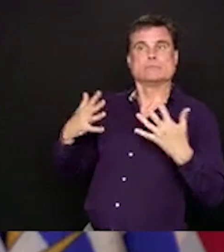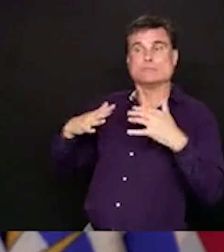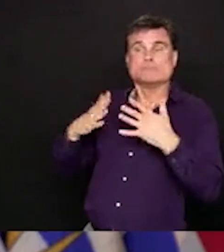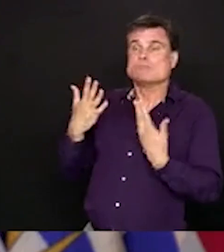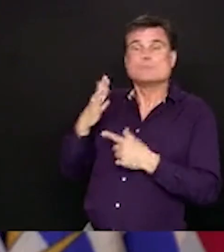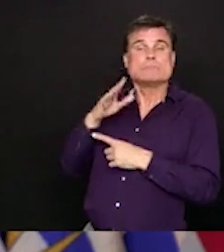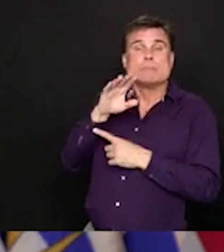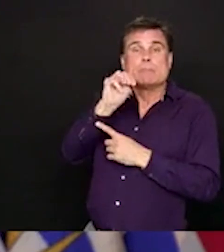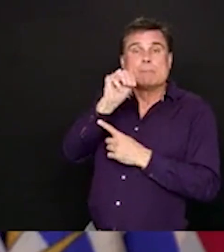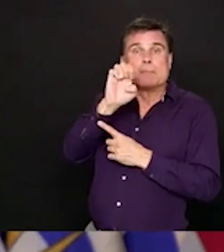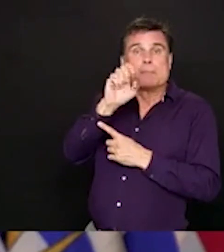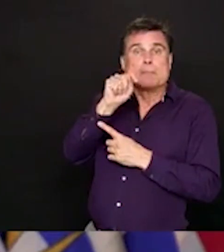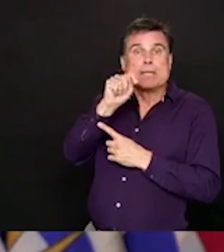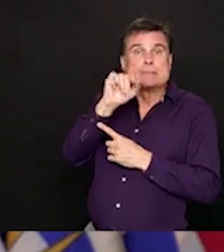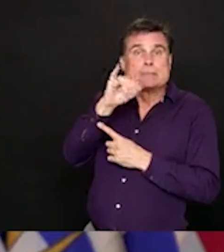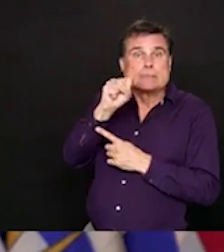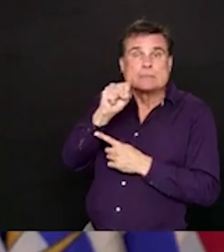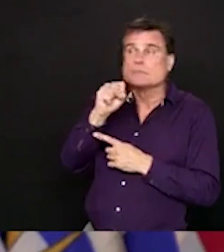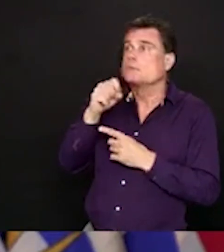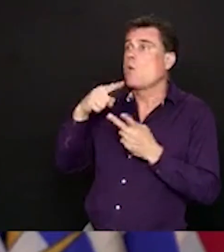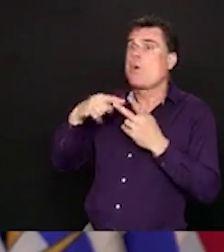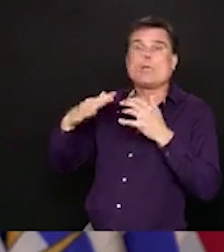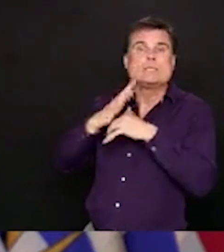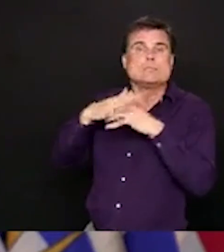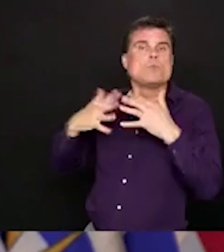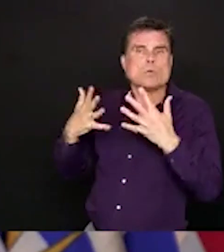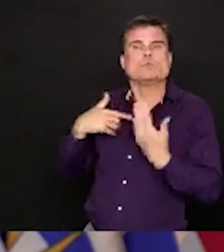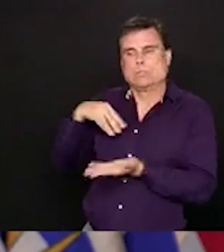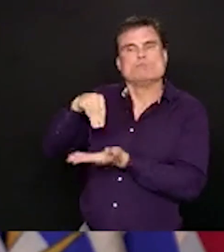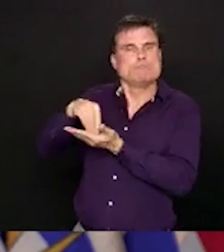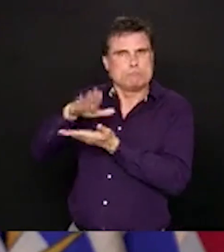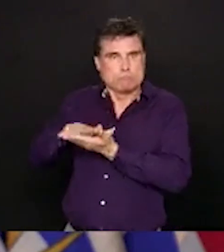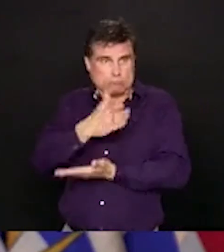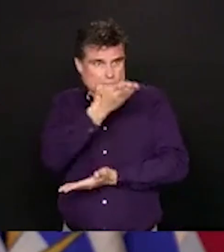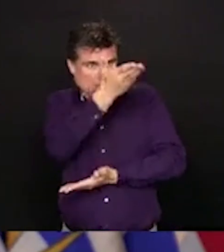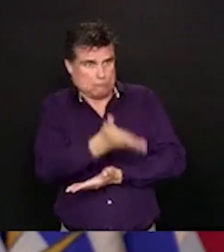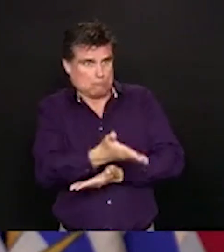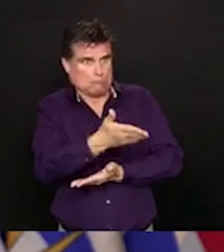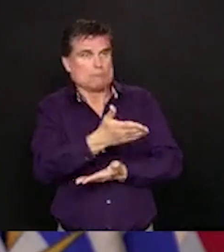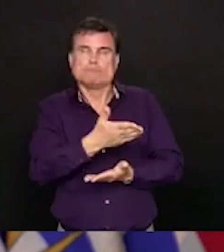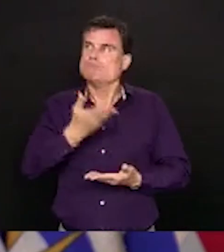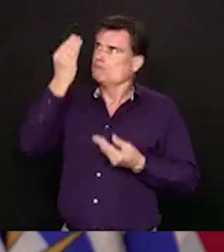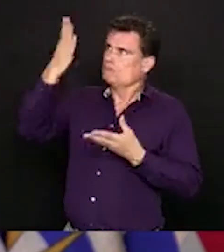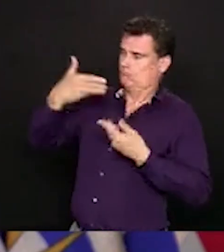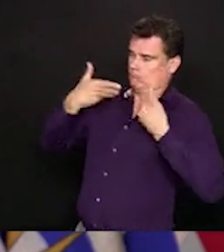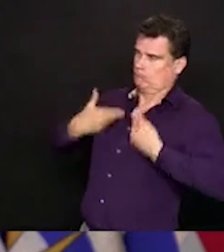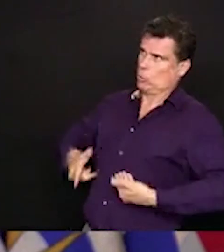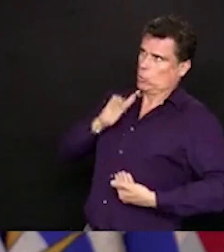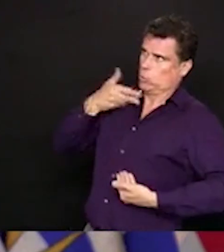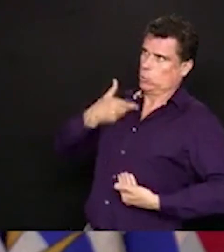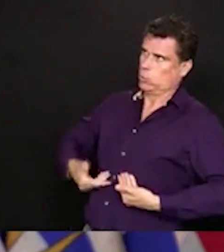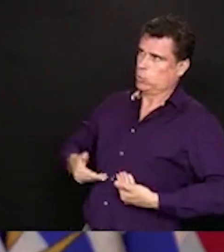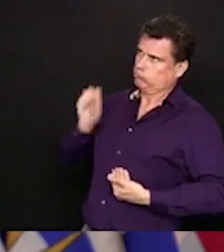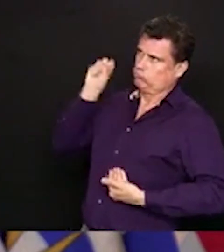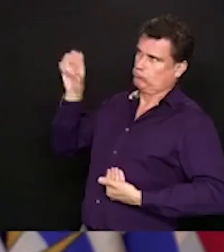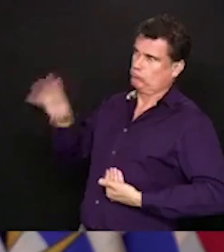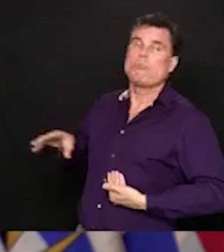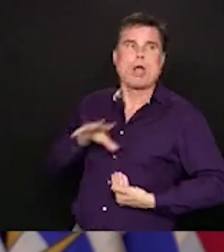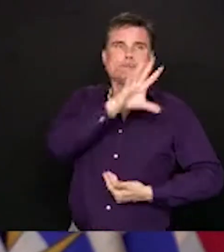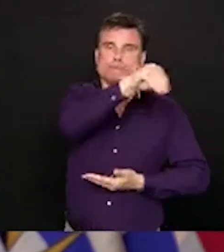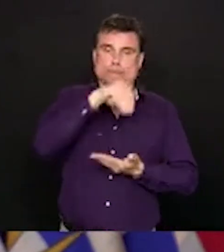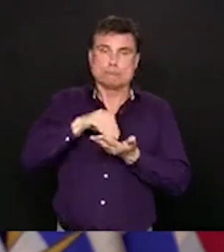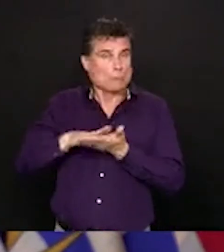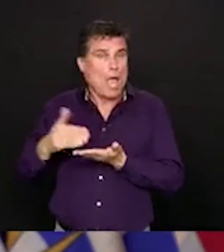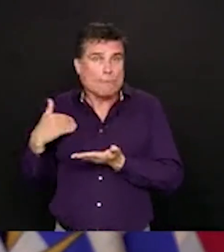information. We have not to date been collecting other race, ethnicity information, but it is something we've been discussing. We know it can